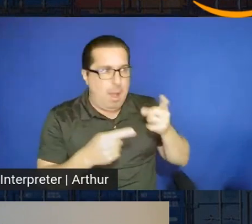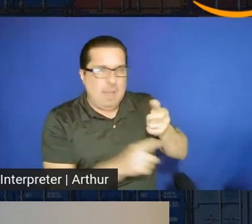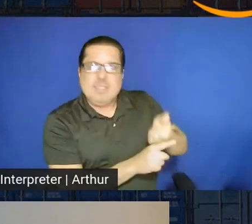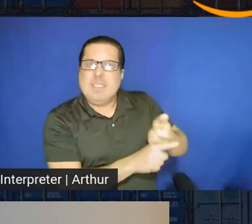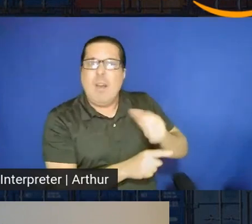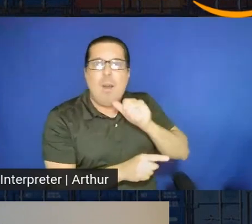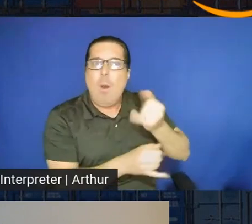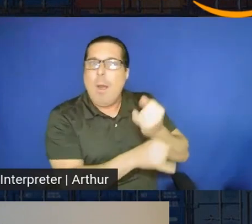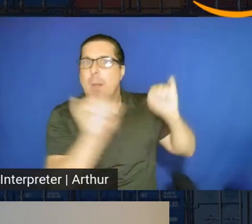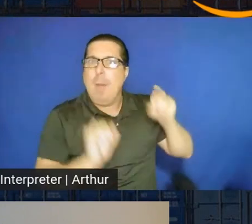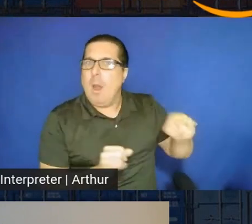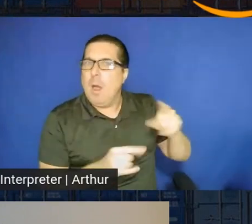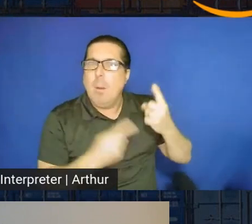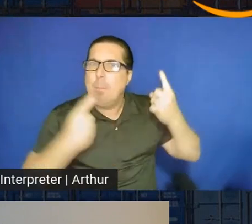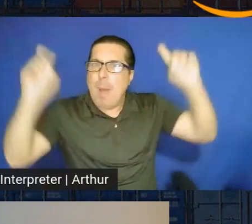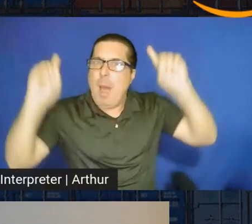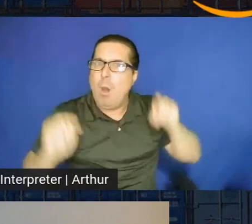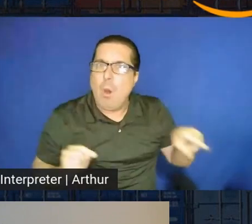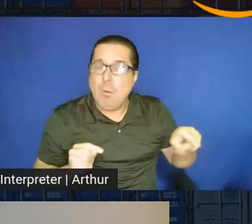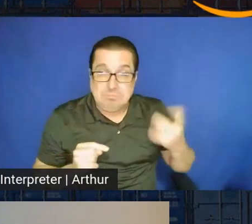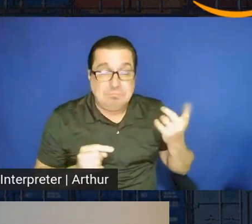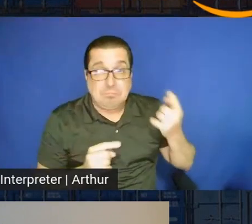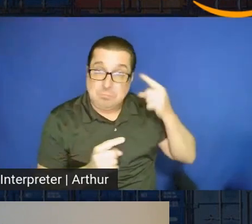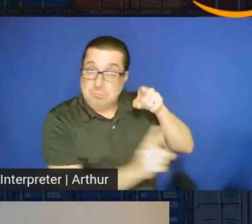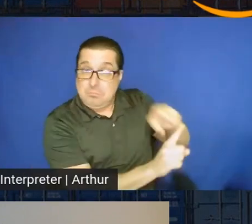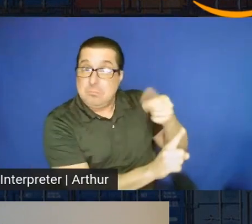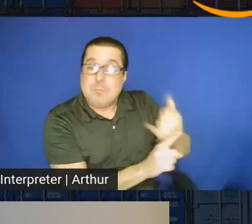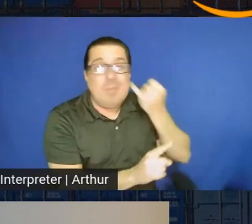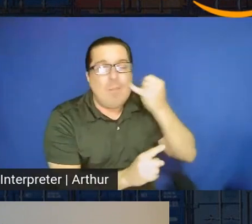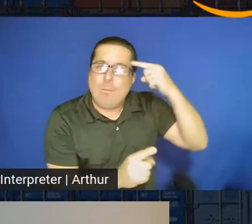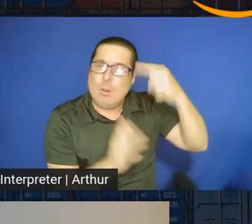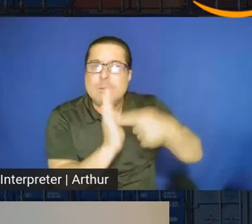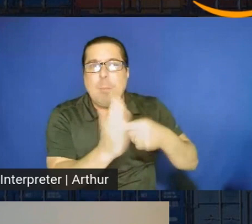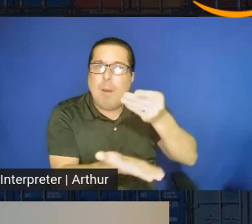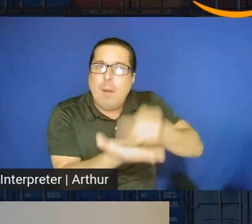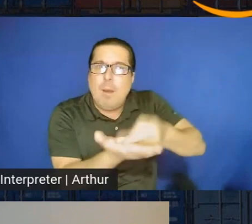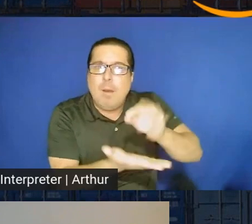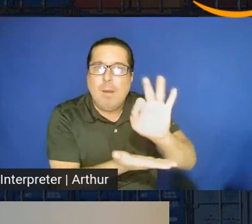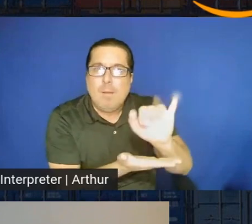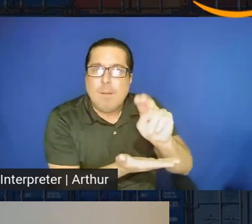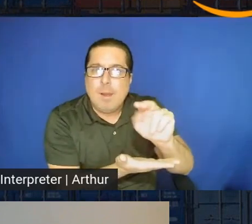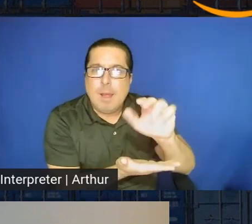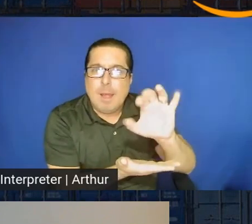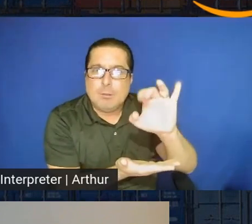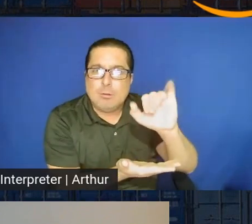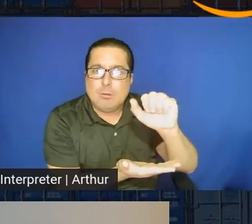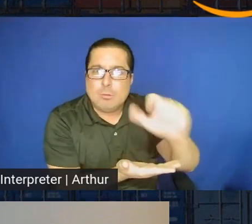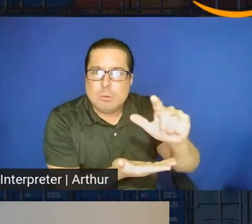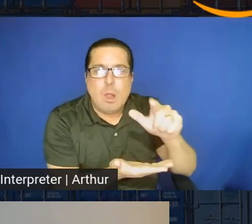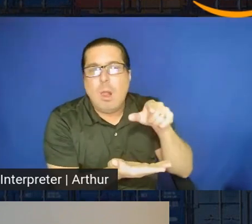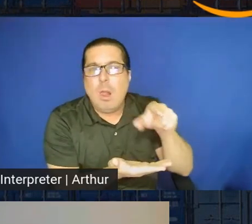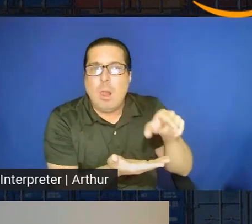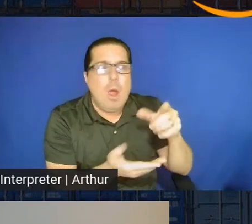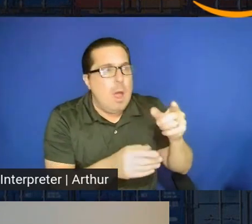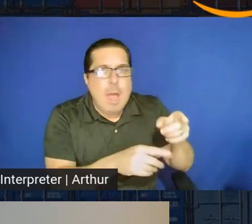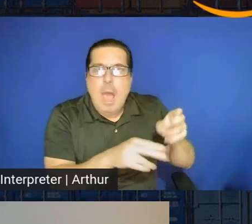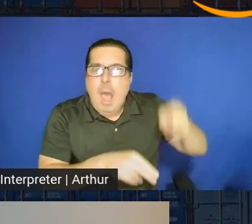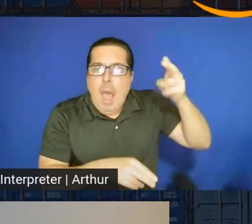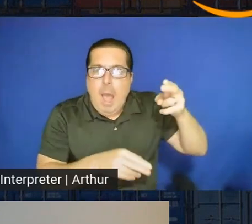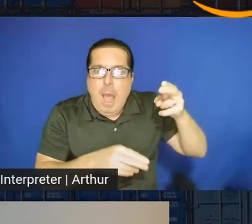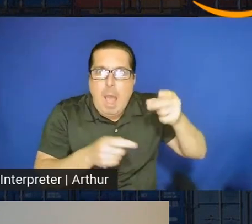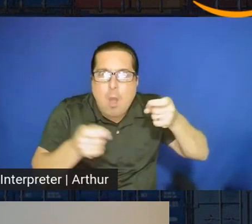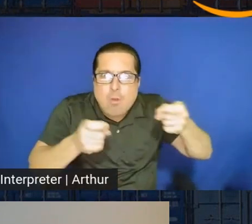customer that I mentioned as part of the last use case, where they are in a highly regulated area. They